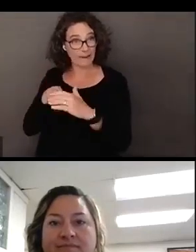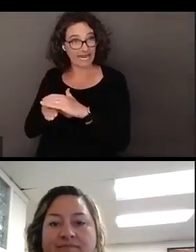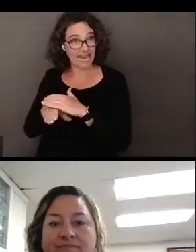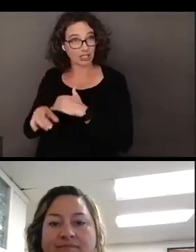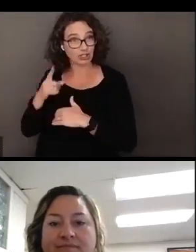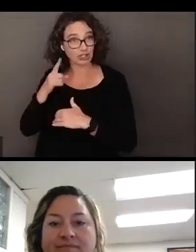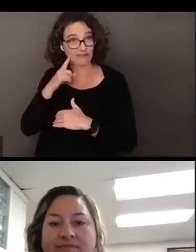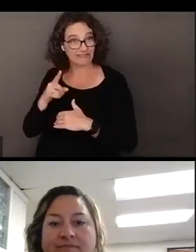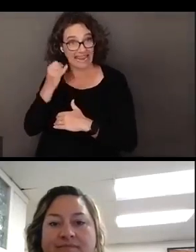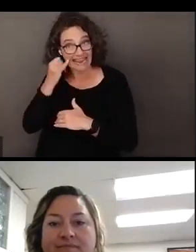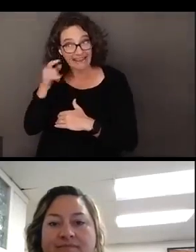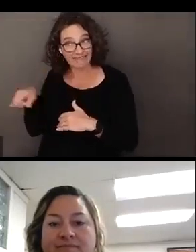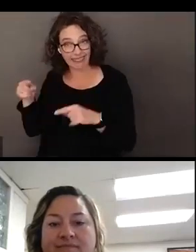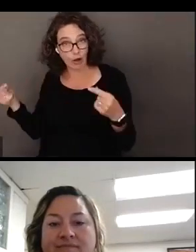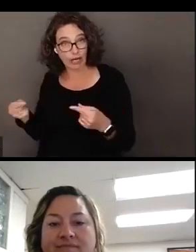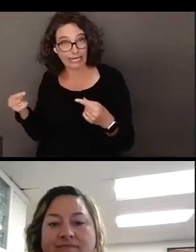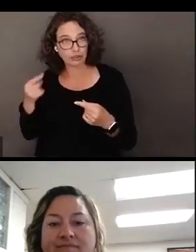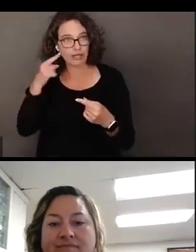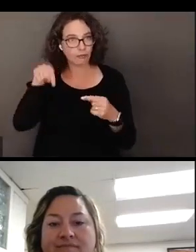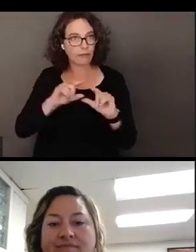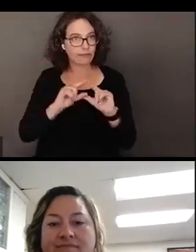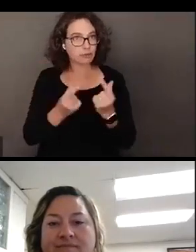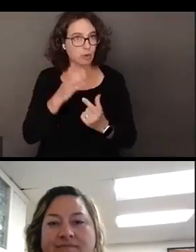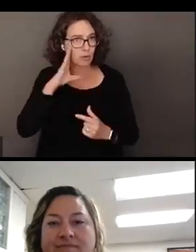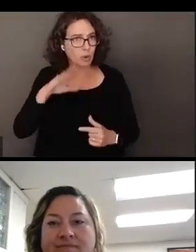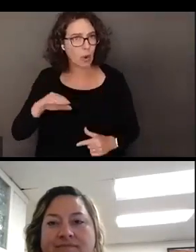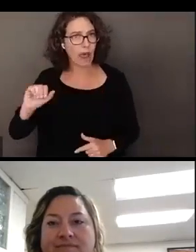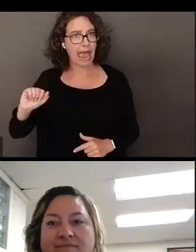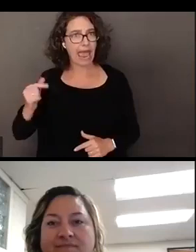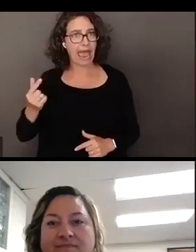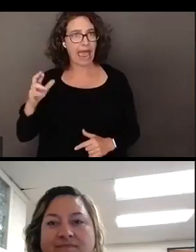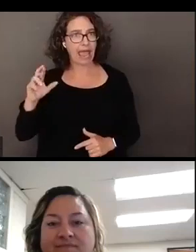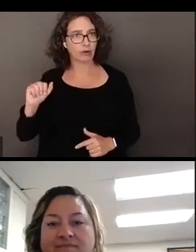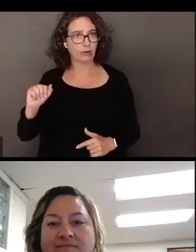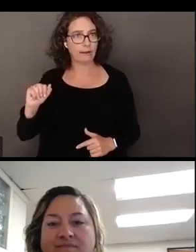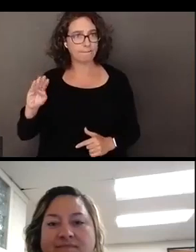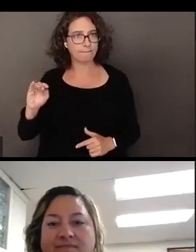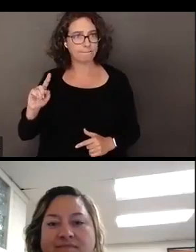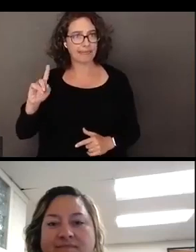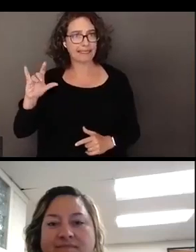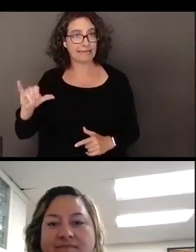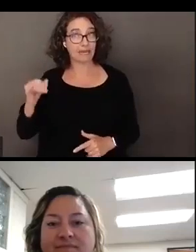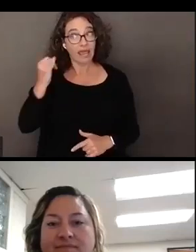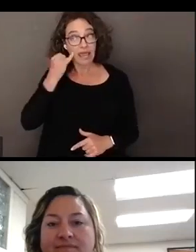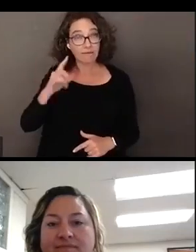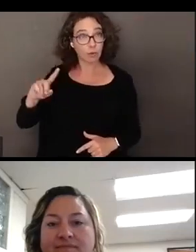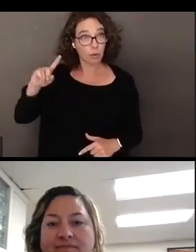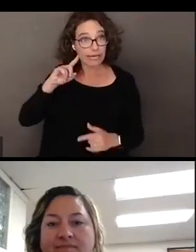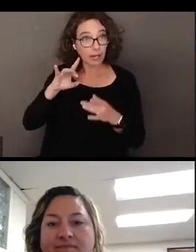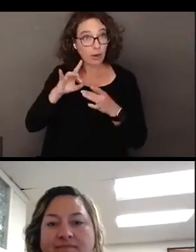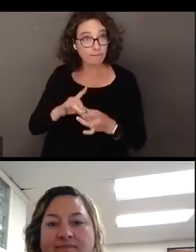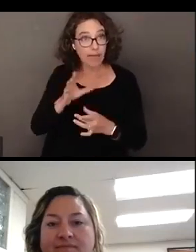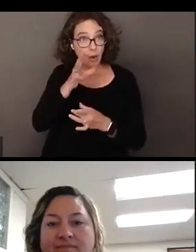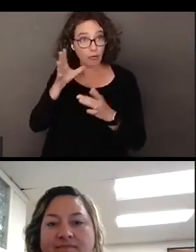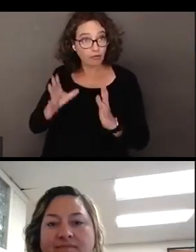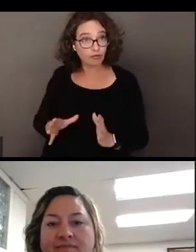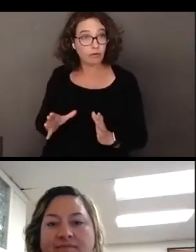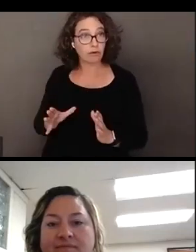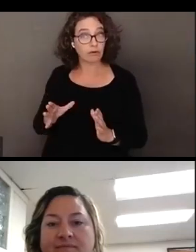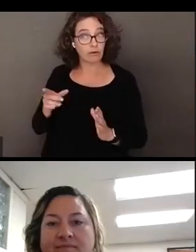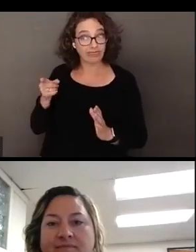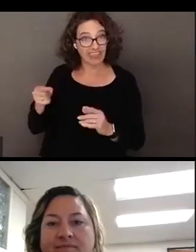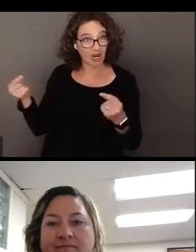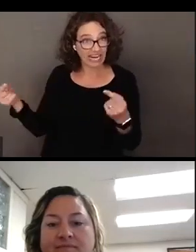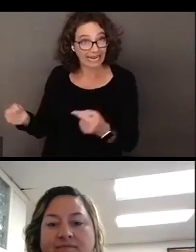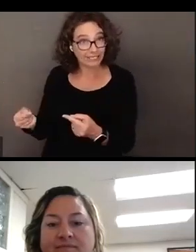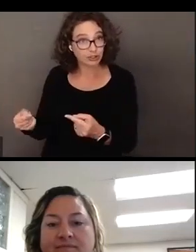group to know that AgrAbility does that kind of work, so that if they hear about a farmer and rancher, an ag worker who is injured,